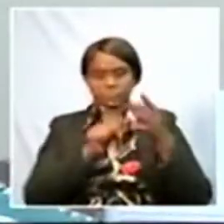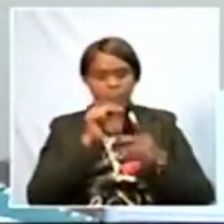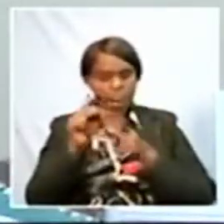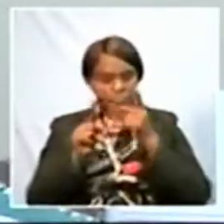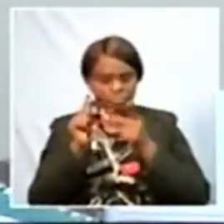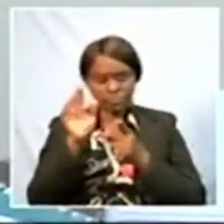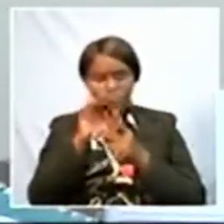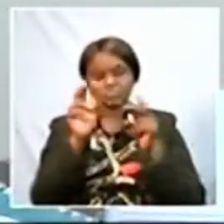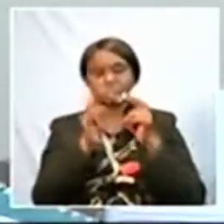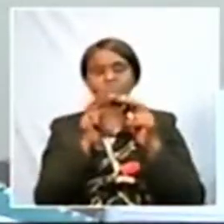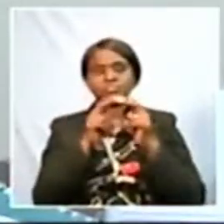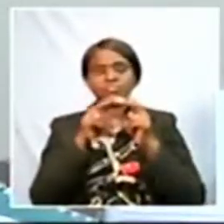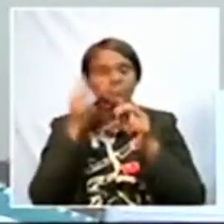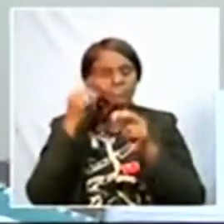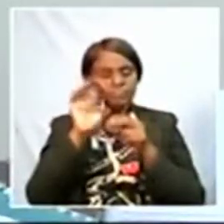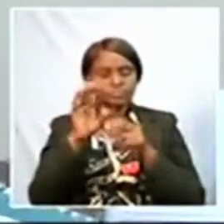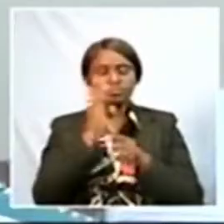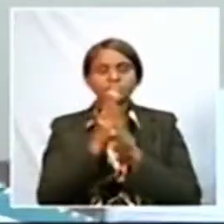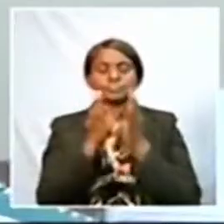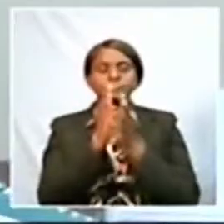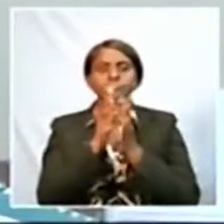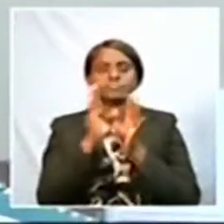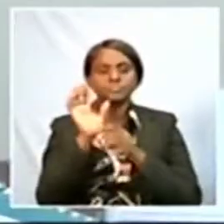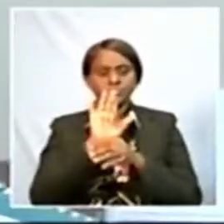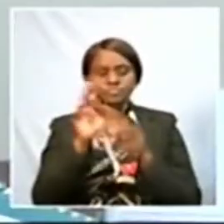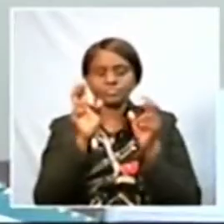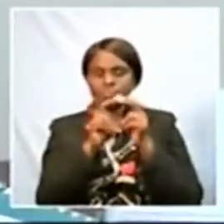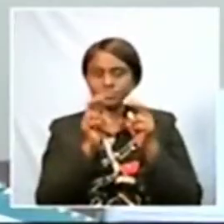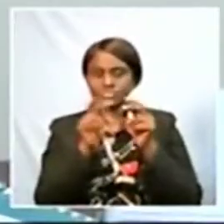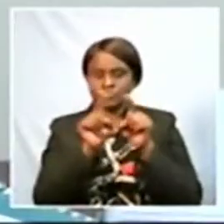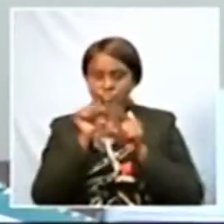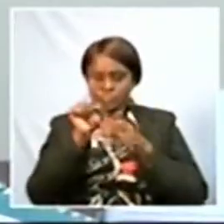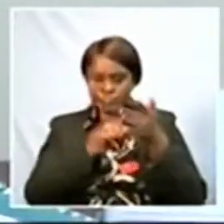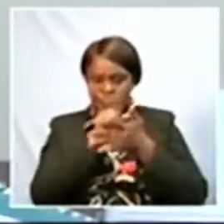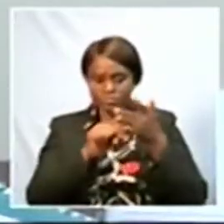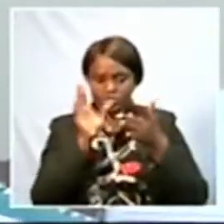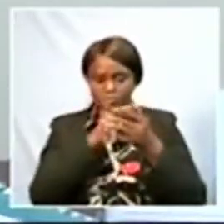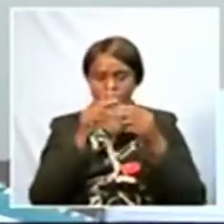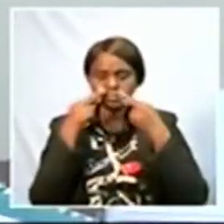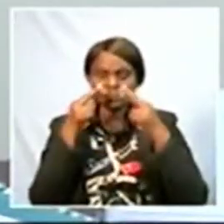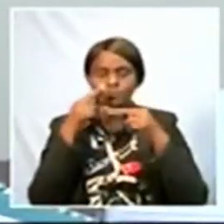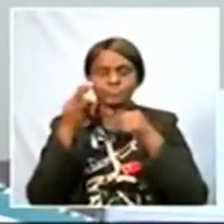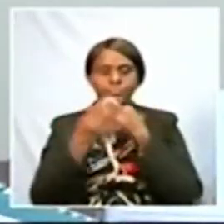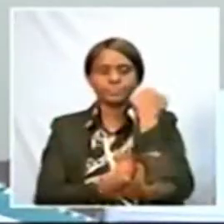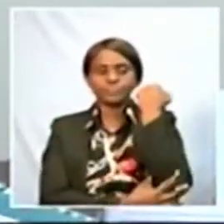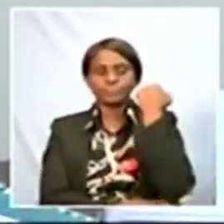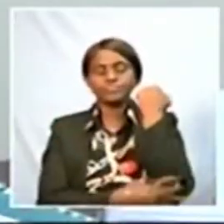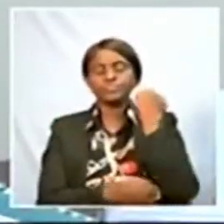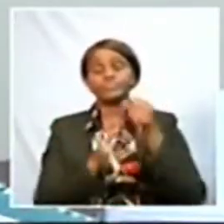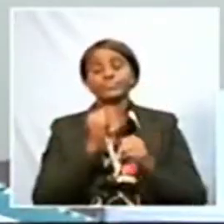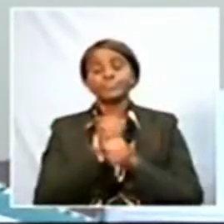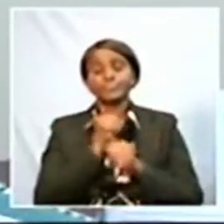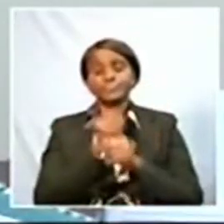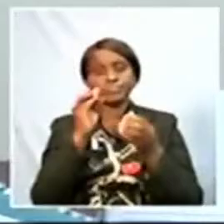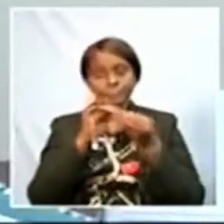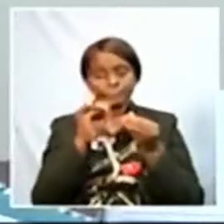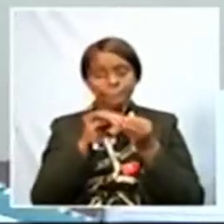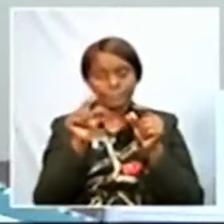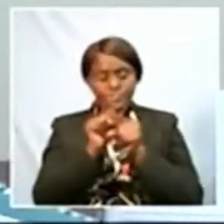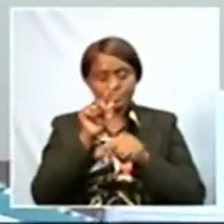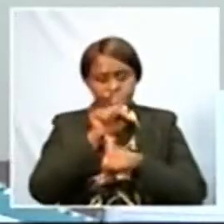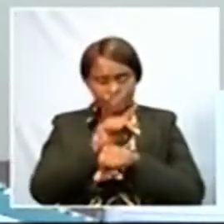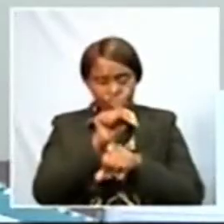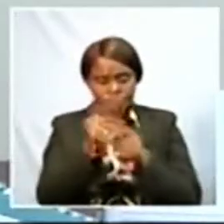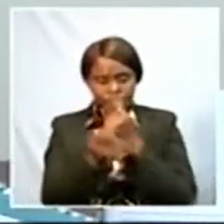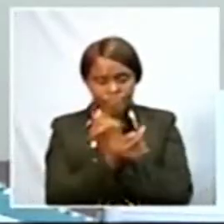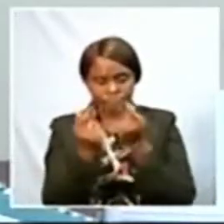of the contract for the initial contractor, whose contract was terminated as a result of poor workmanship. Further, the project was